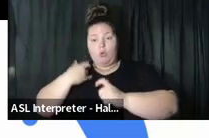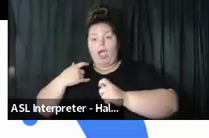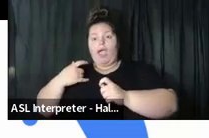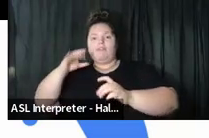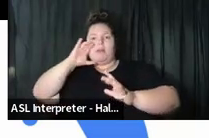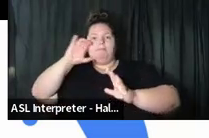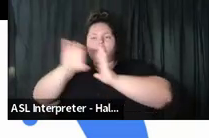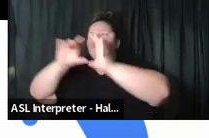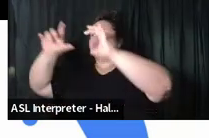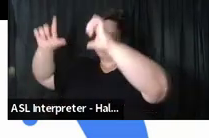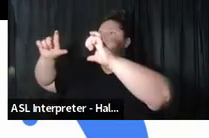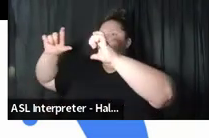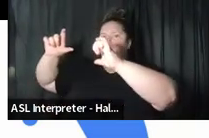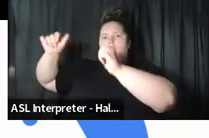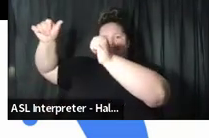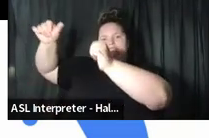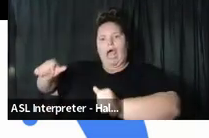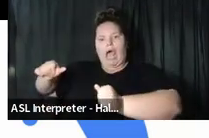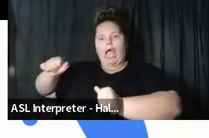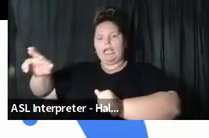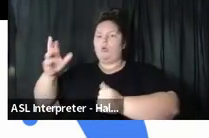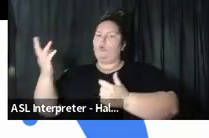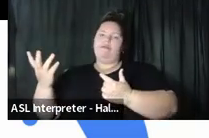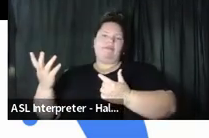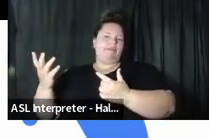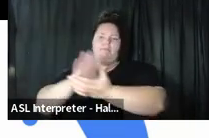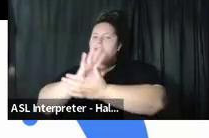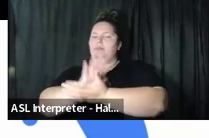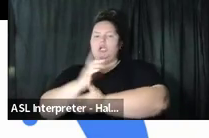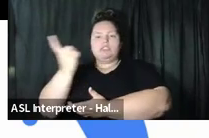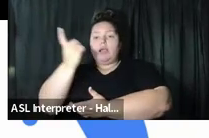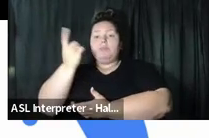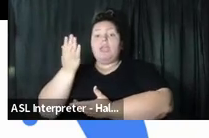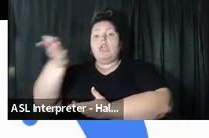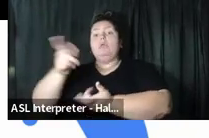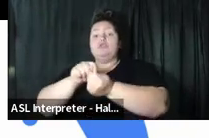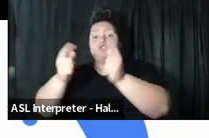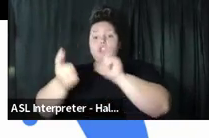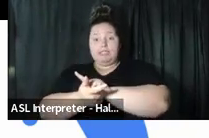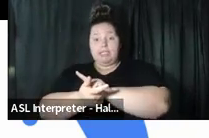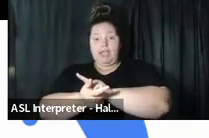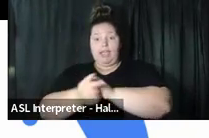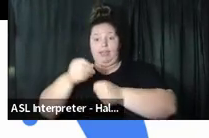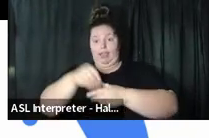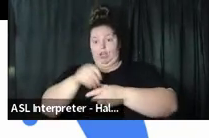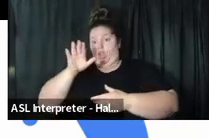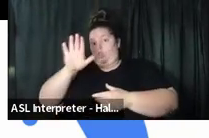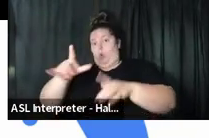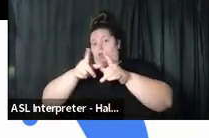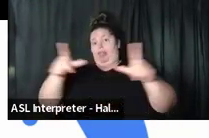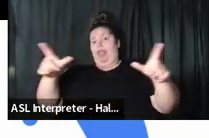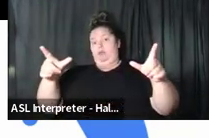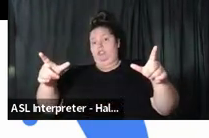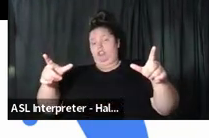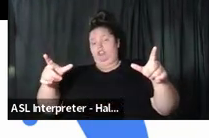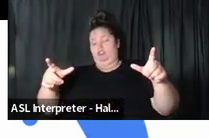like a flyer or something, and it's in a different language, it will translate it in your language back to